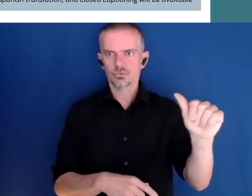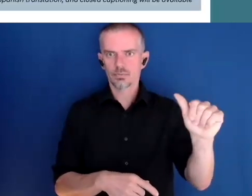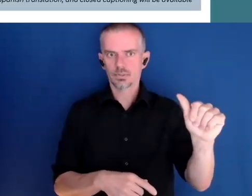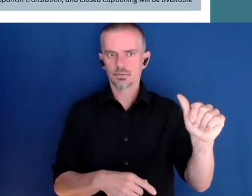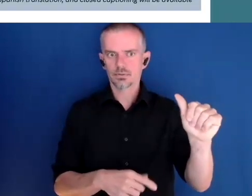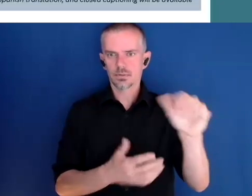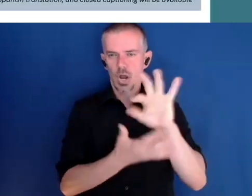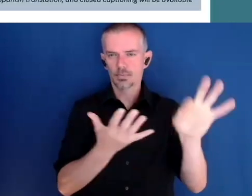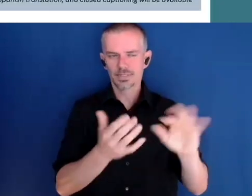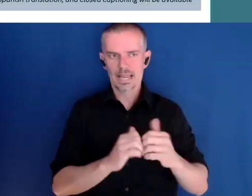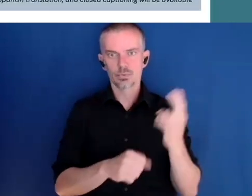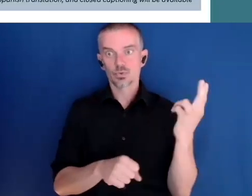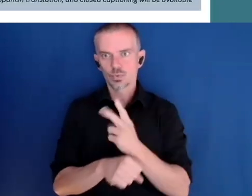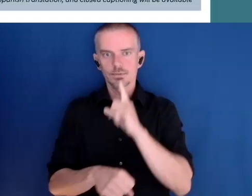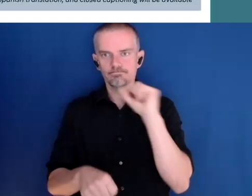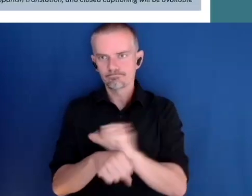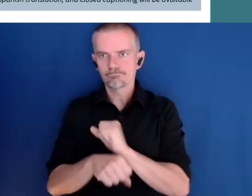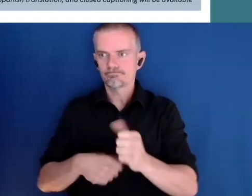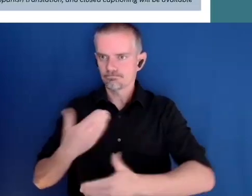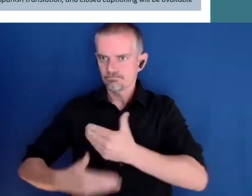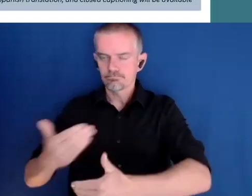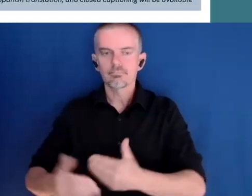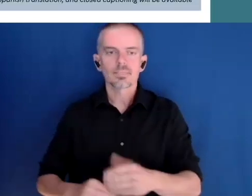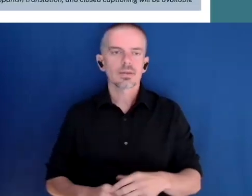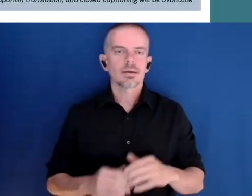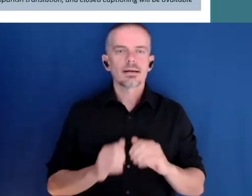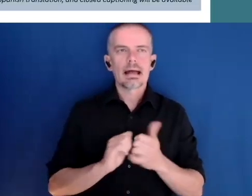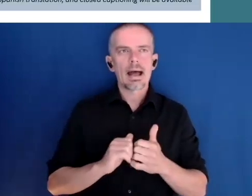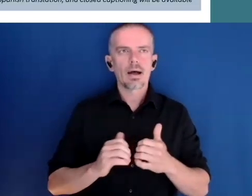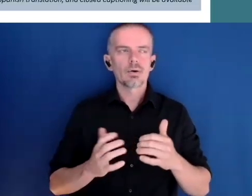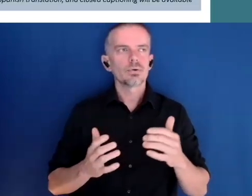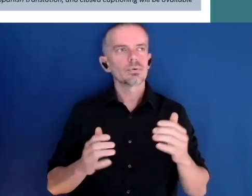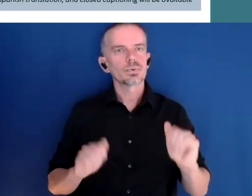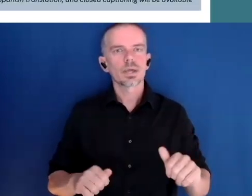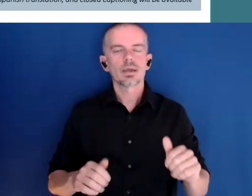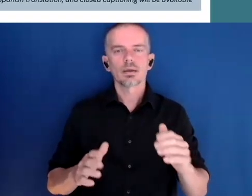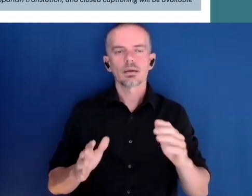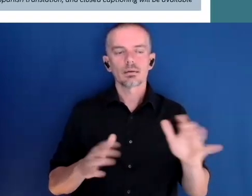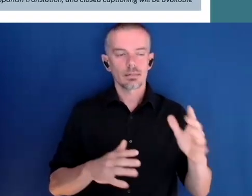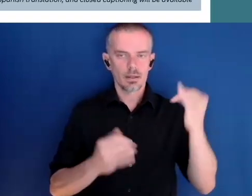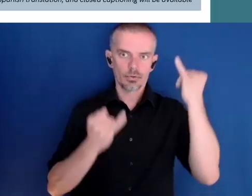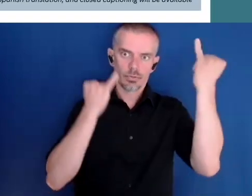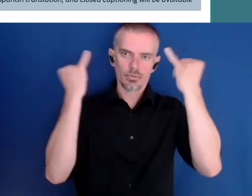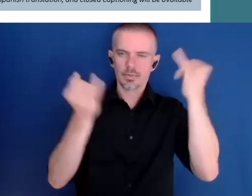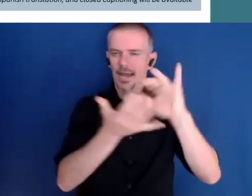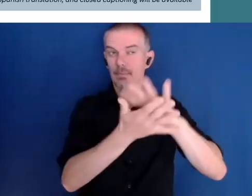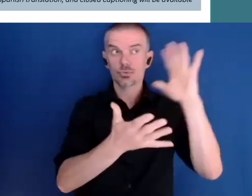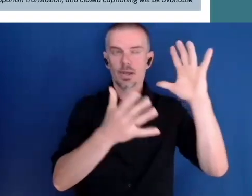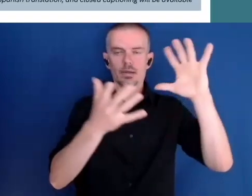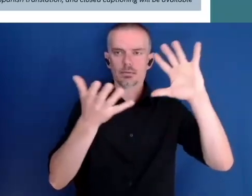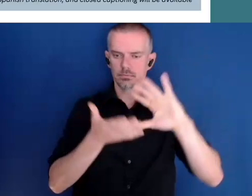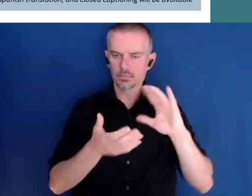into practice, what it looks like to kind of move an idea into a formal grant or